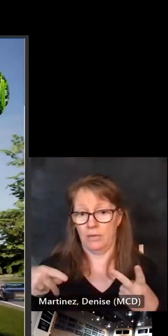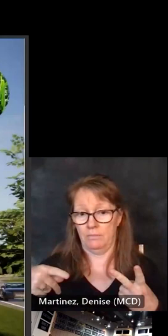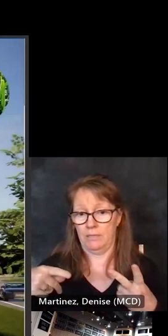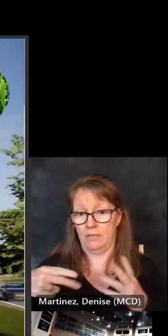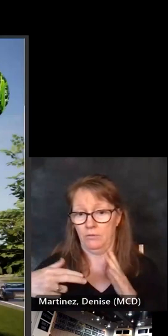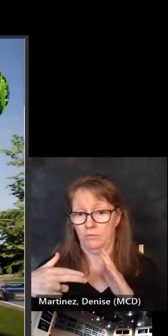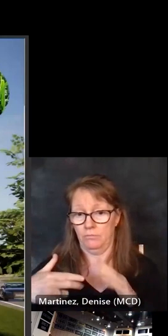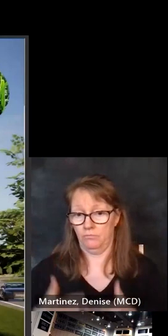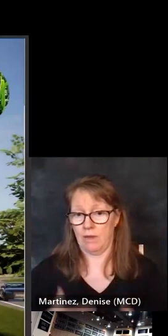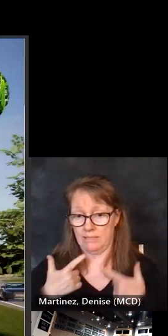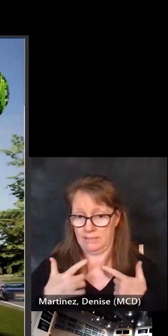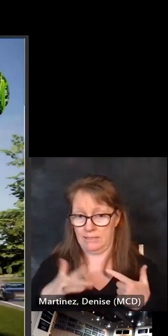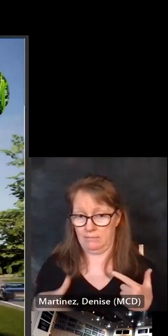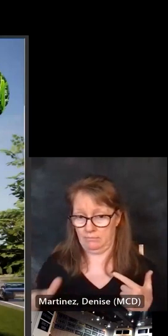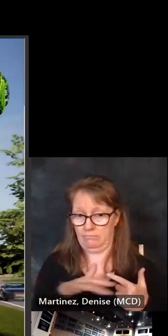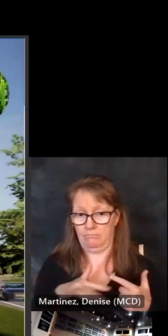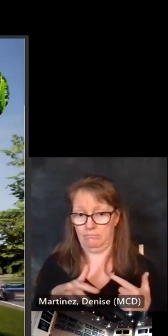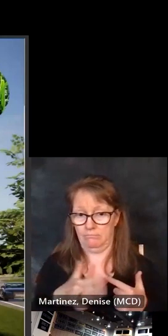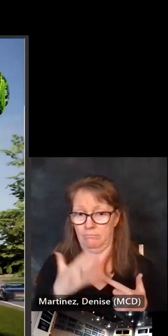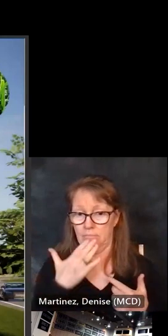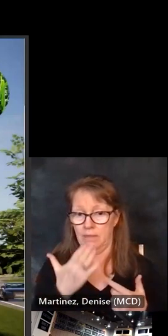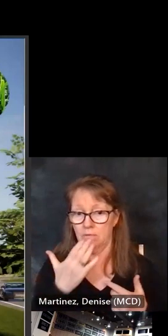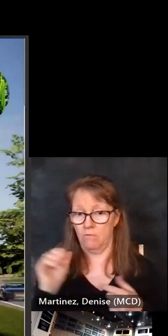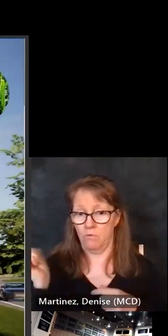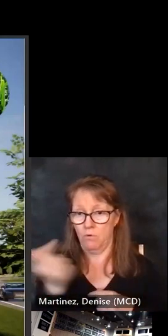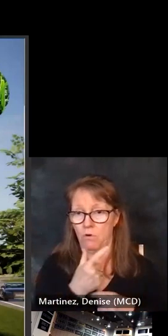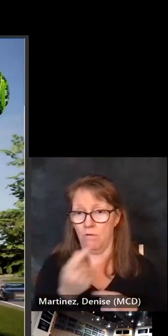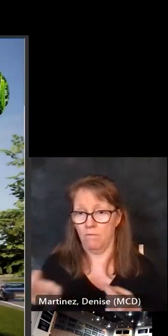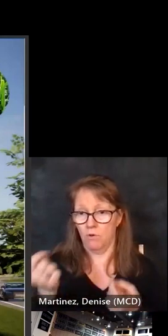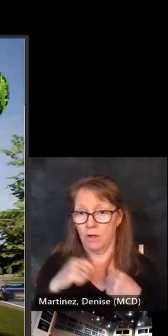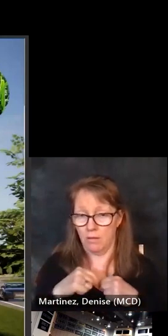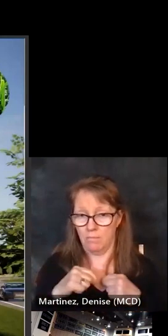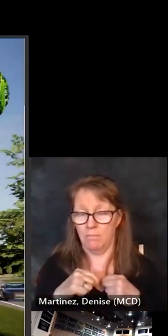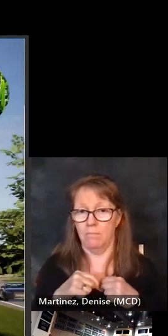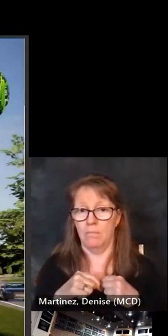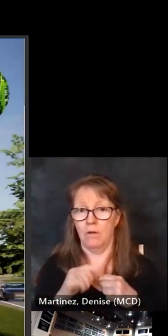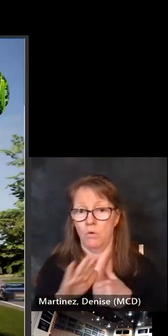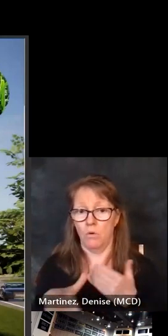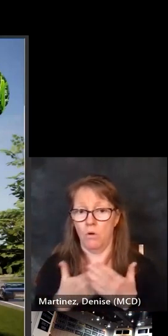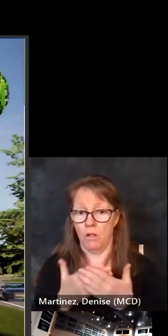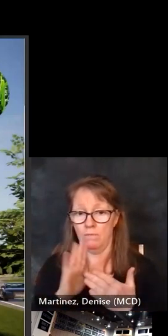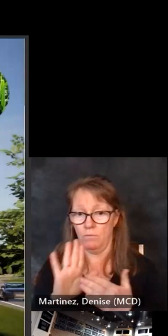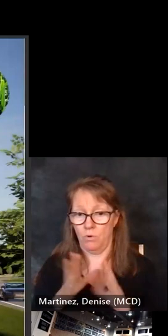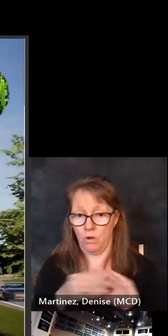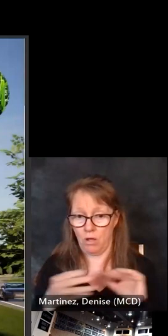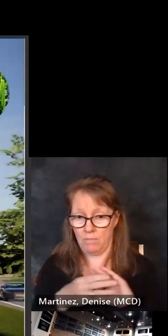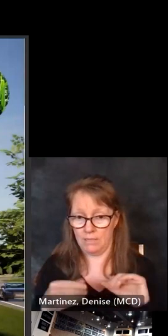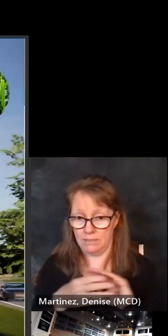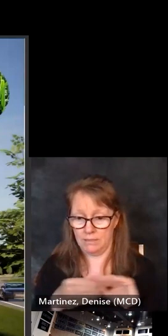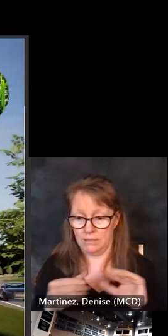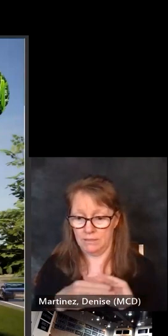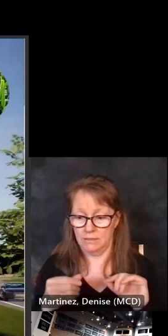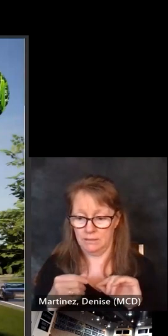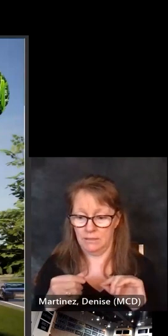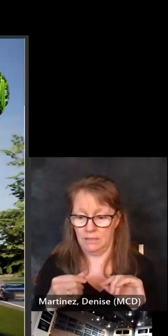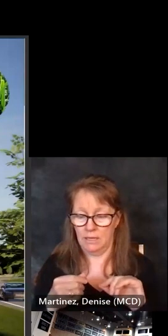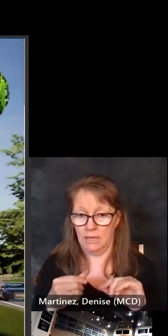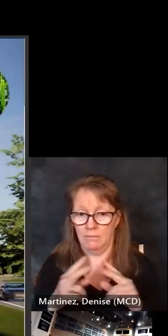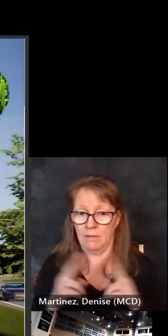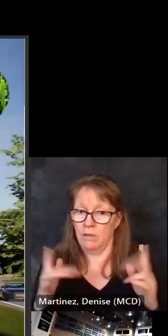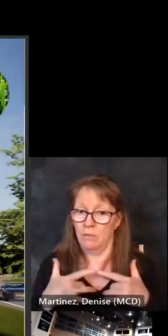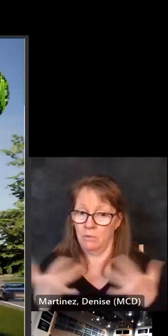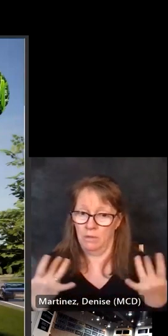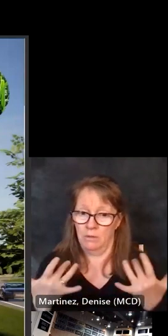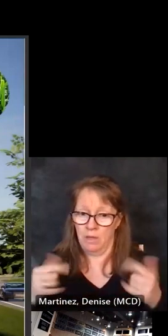all, as was said earlier, thank you to all of you for being here tonight and all the comments that you're expressing tonight. Very clearly about this work. And thank you to